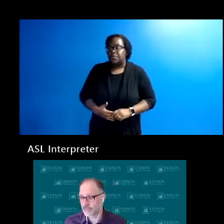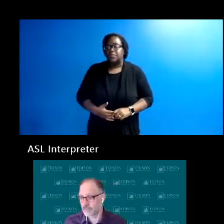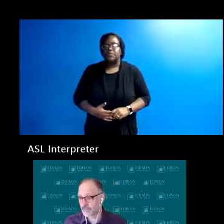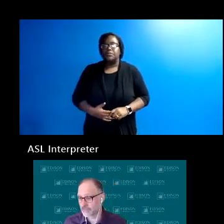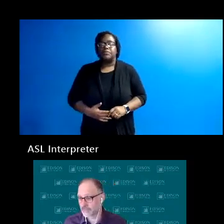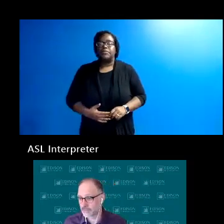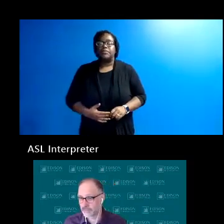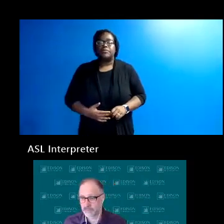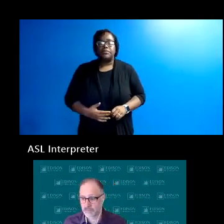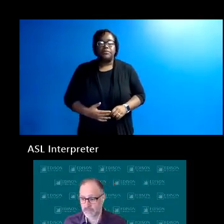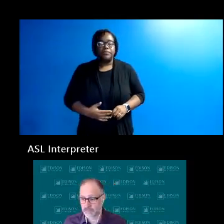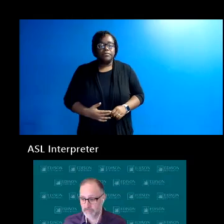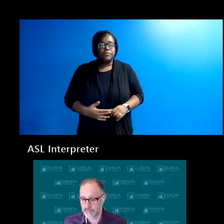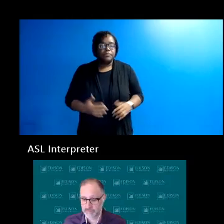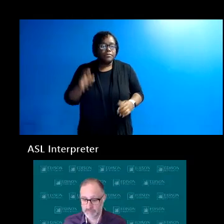Okay.